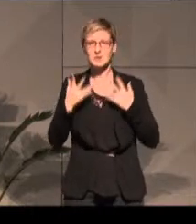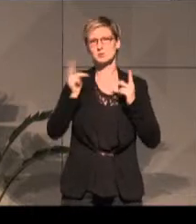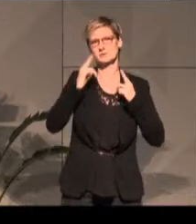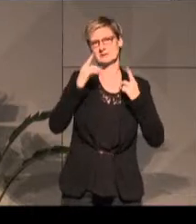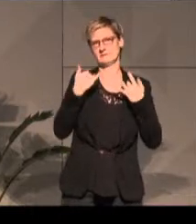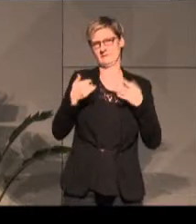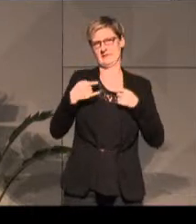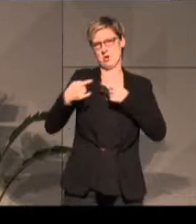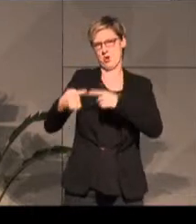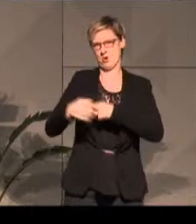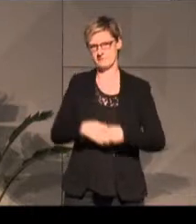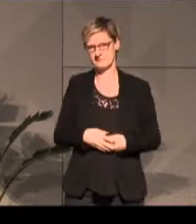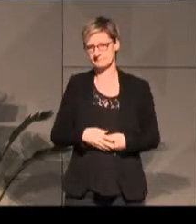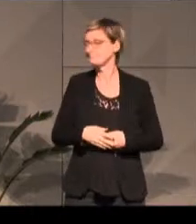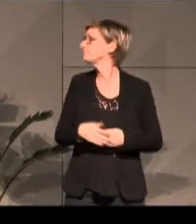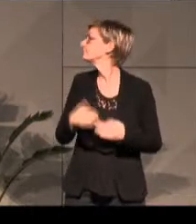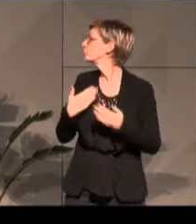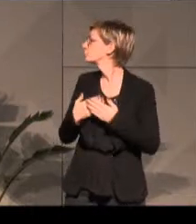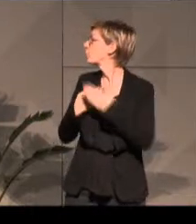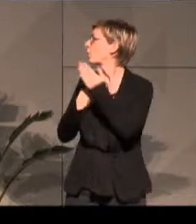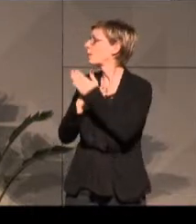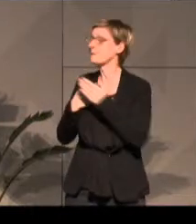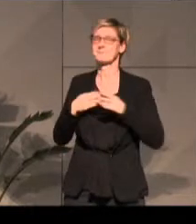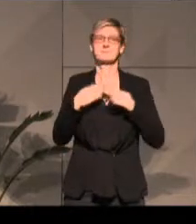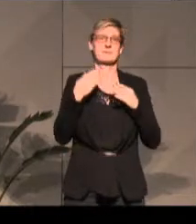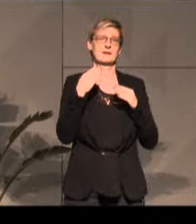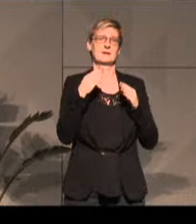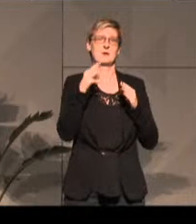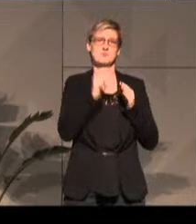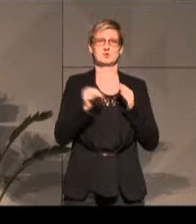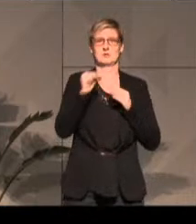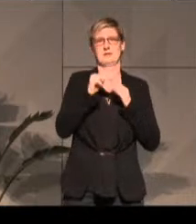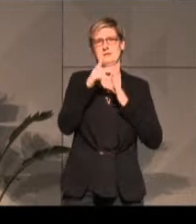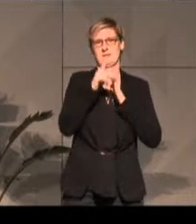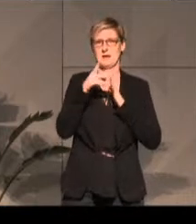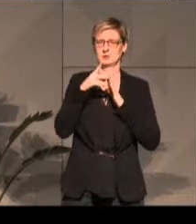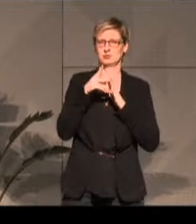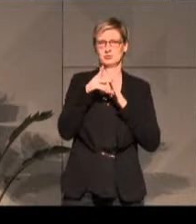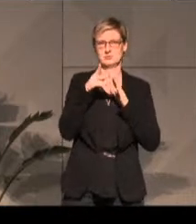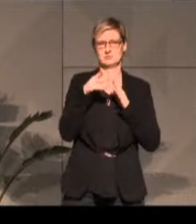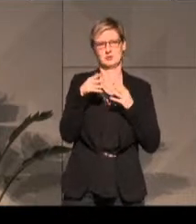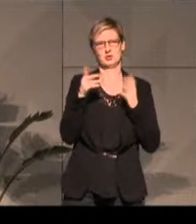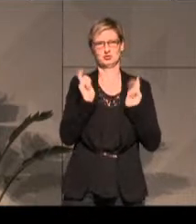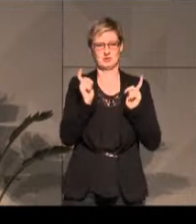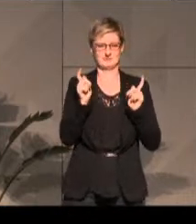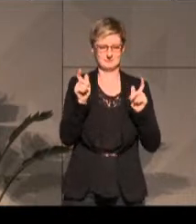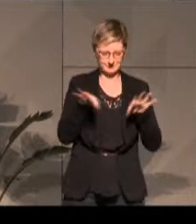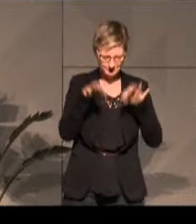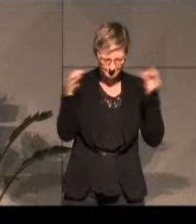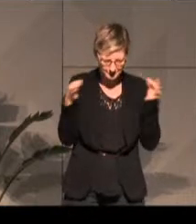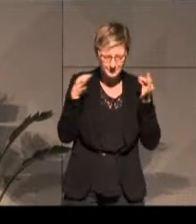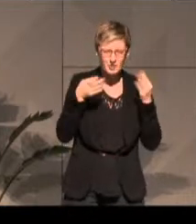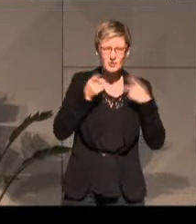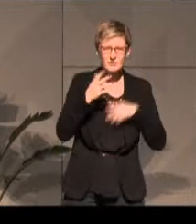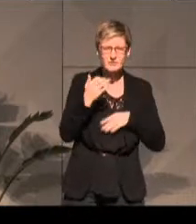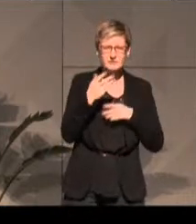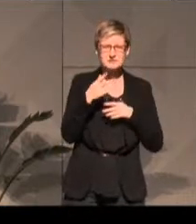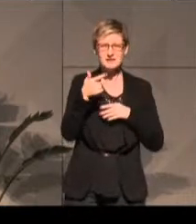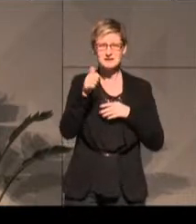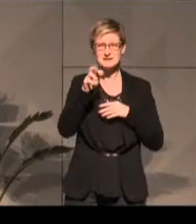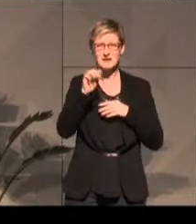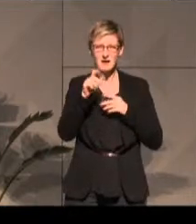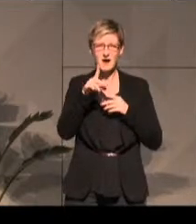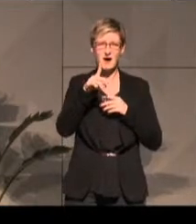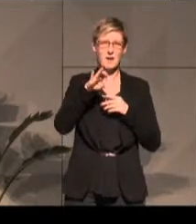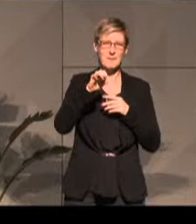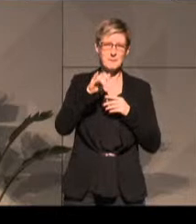done. So next part of the slide, this is part of our data treasure, which holds